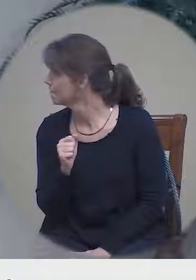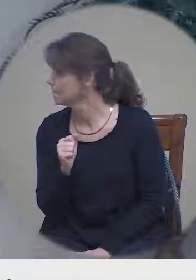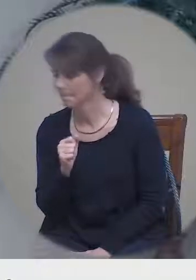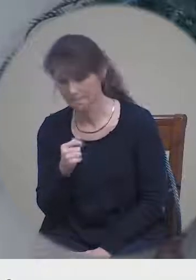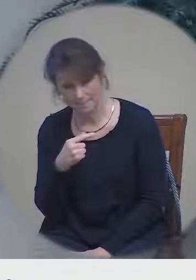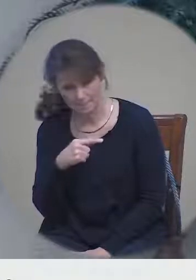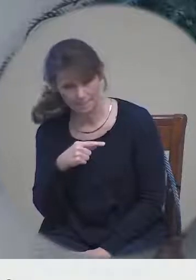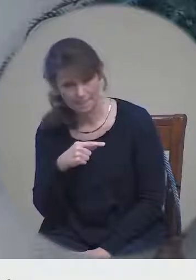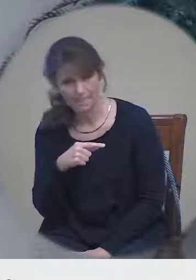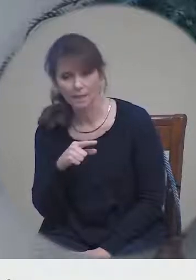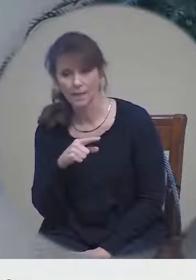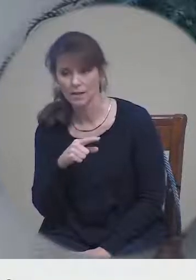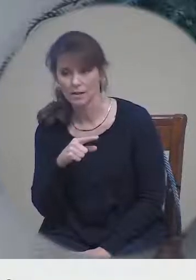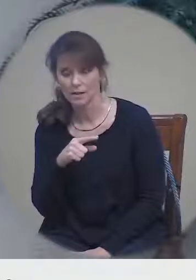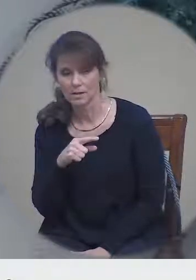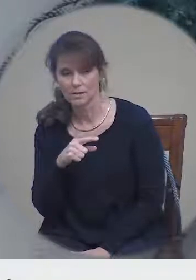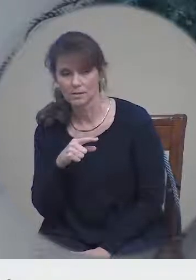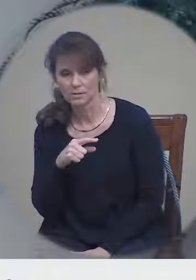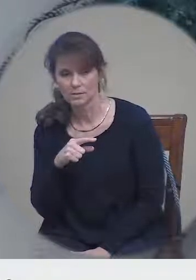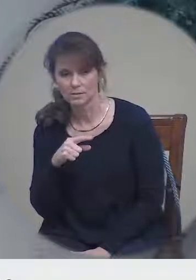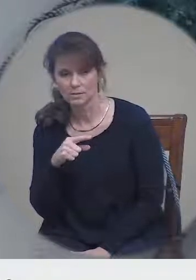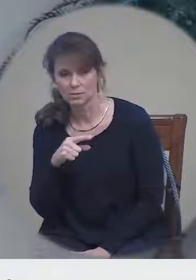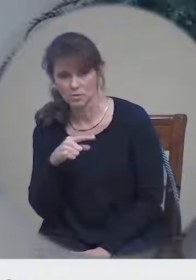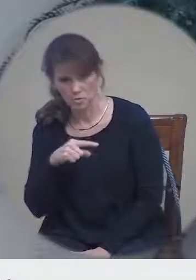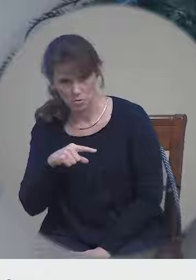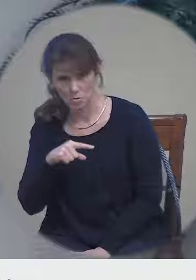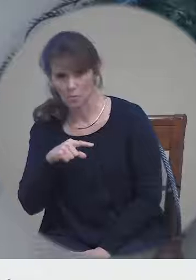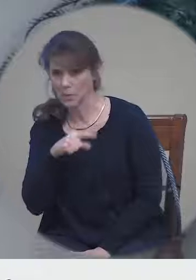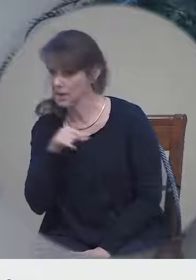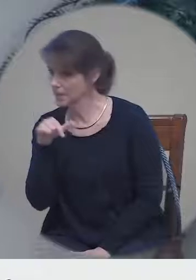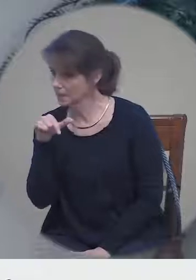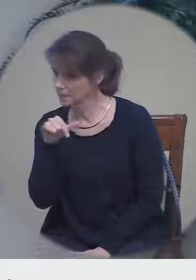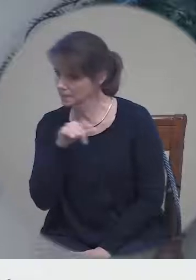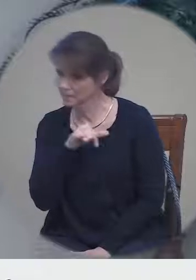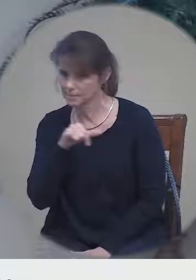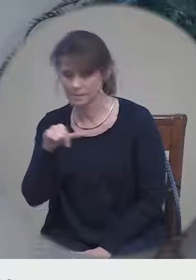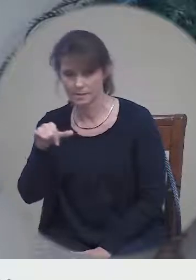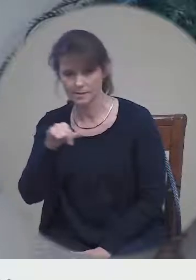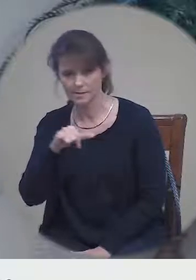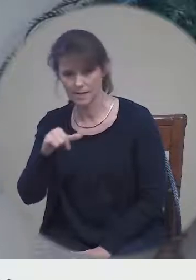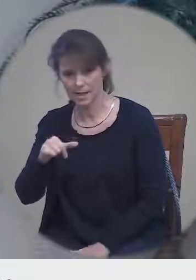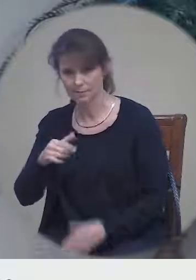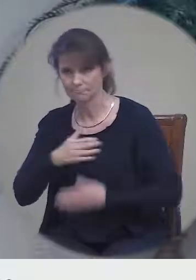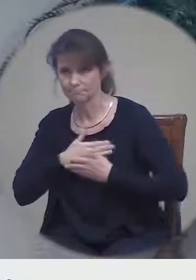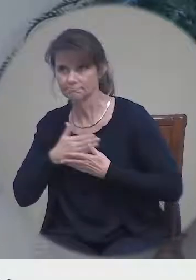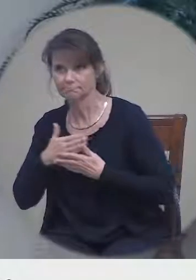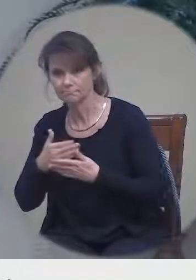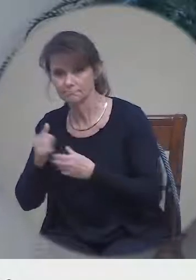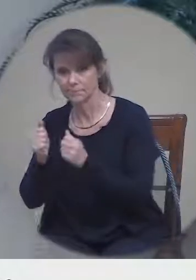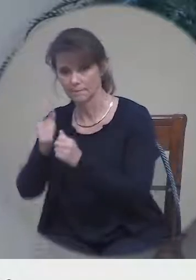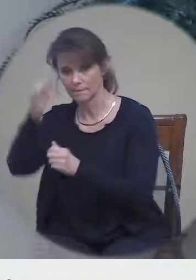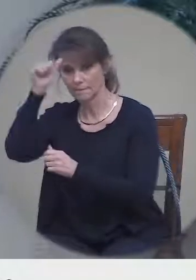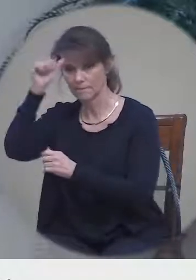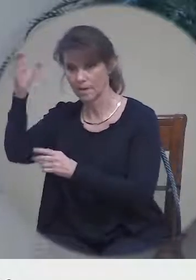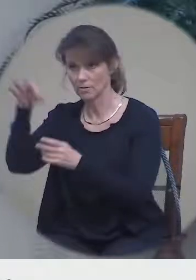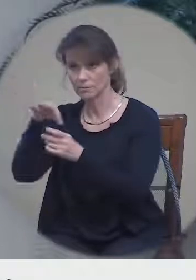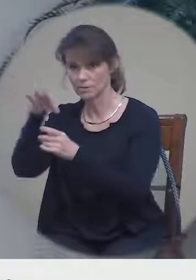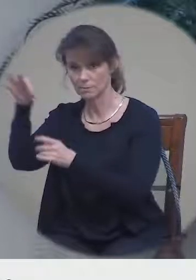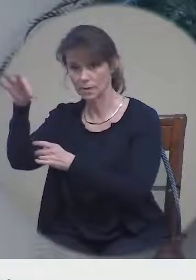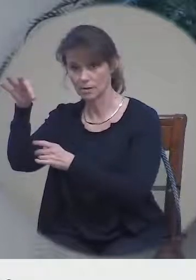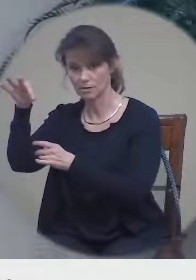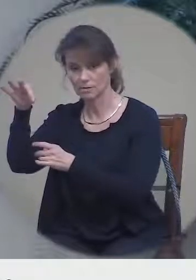We've established that. Shall we not much more readily be in subjection to the Father of spirits and live, our spiritual